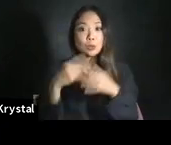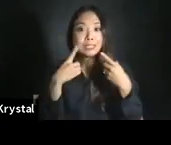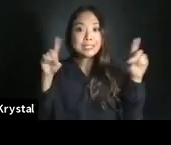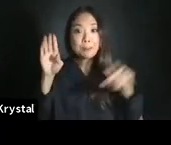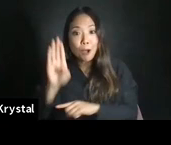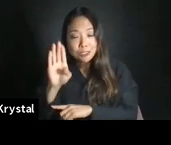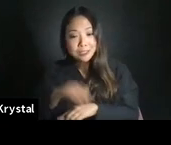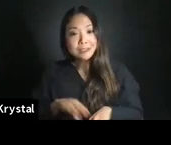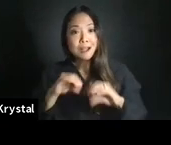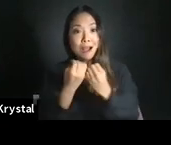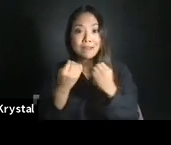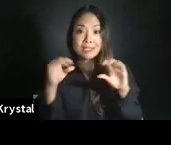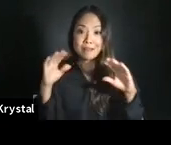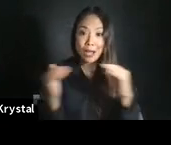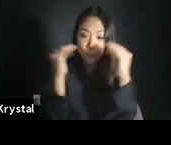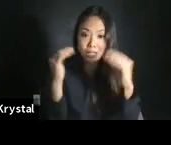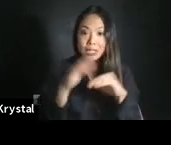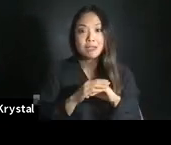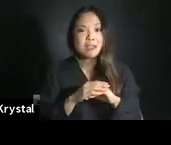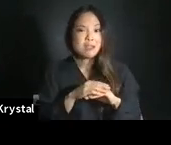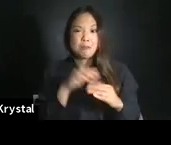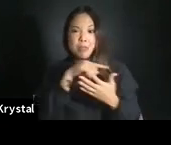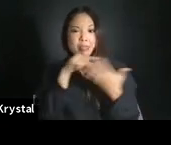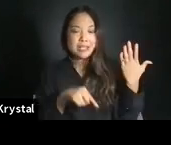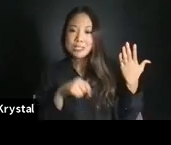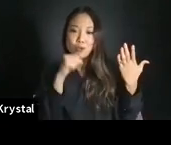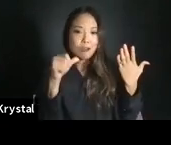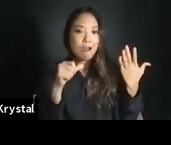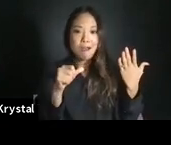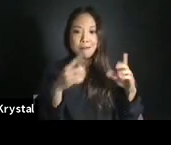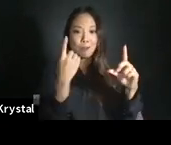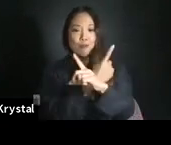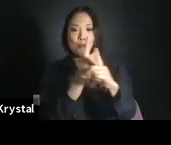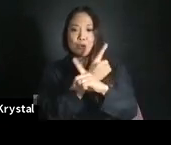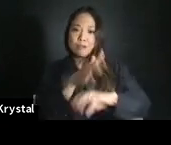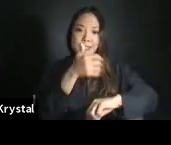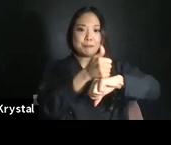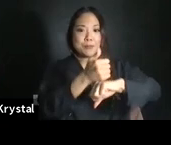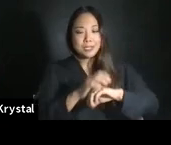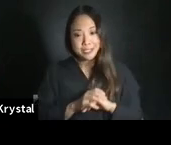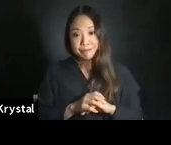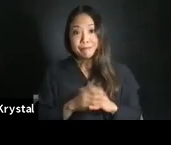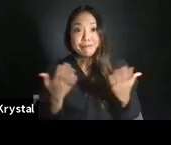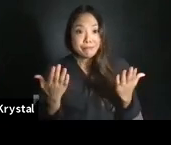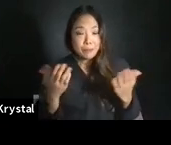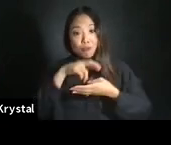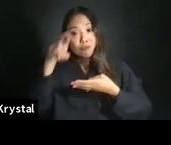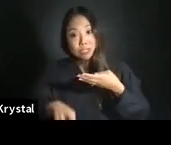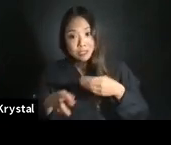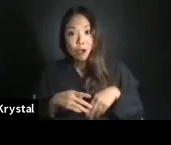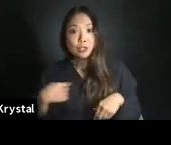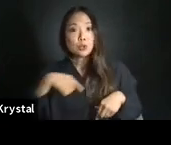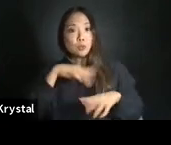equity though these practices were inadequately implemented as a result the district has provided training and bullying